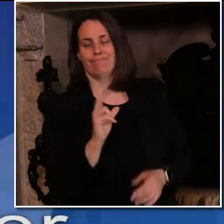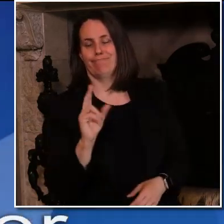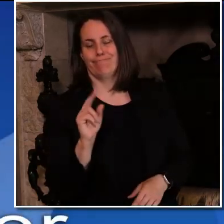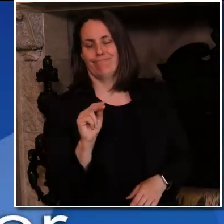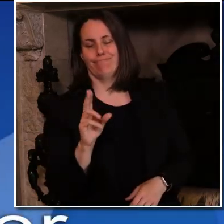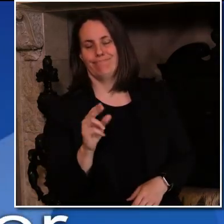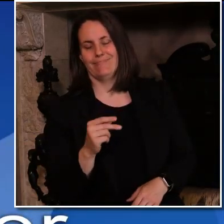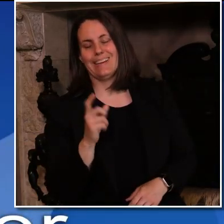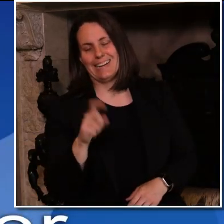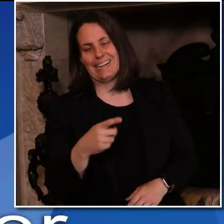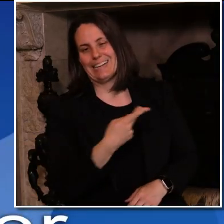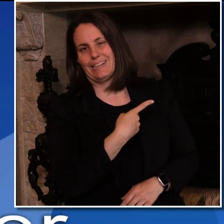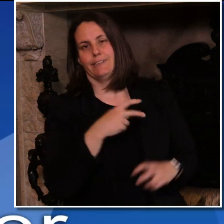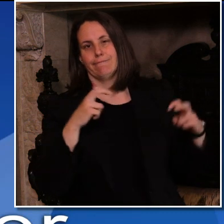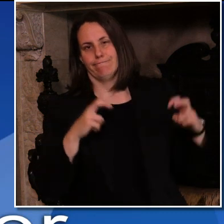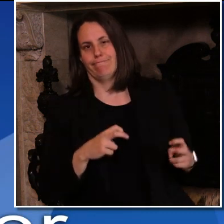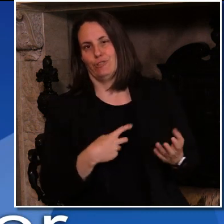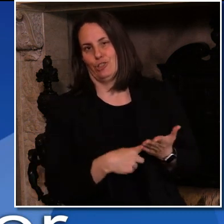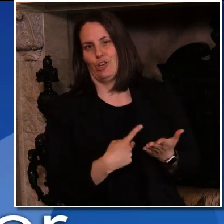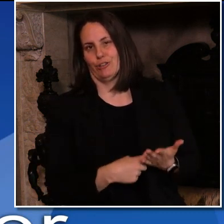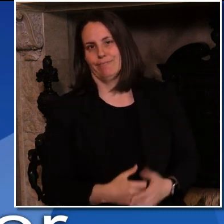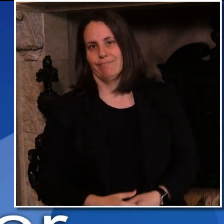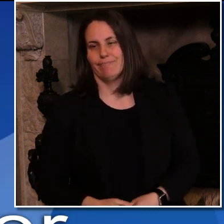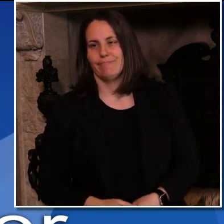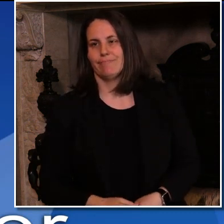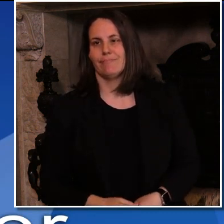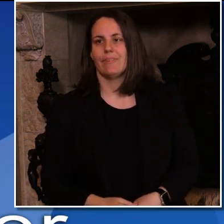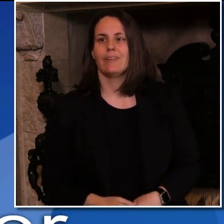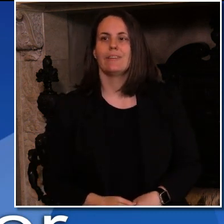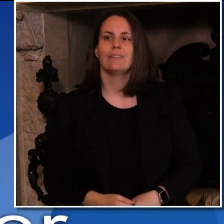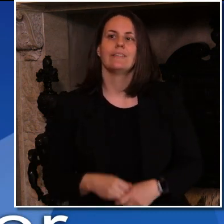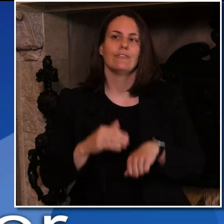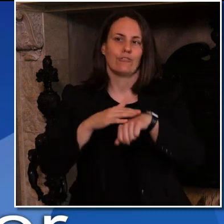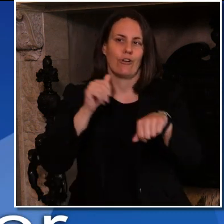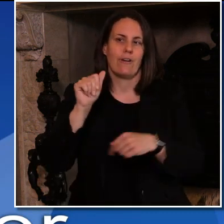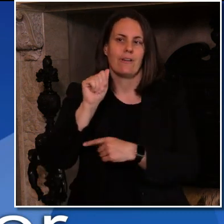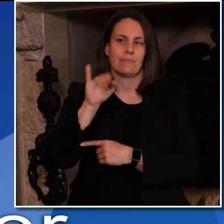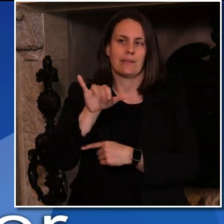DuPont from Fox 6 in Milwaukee. Aimee?